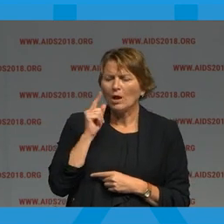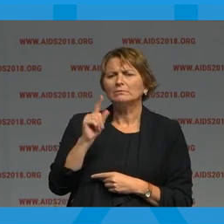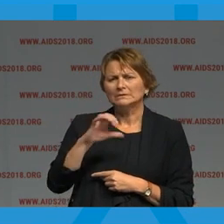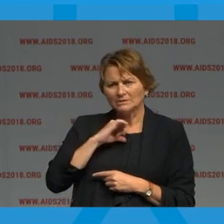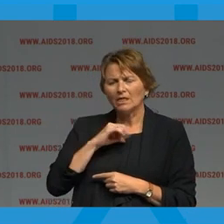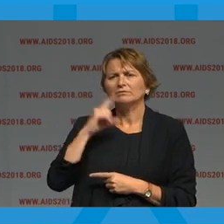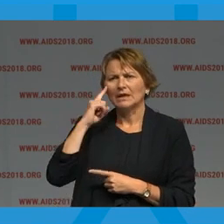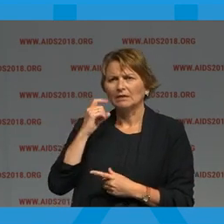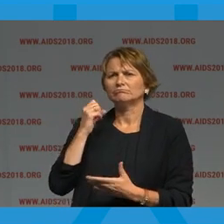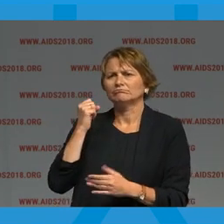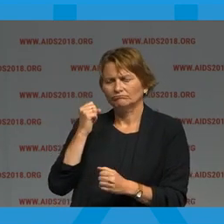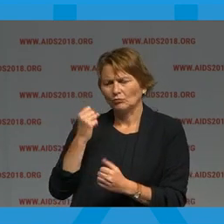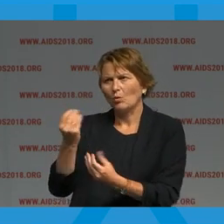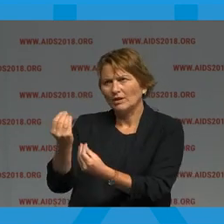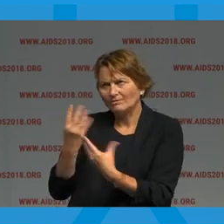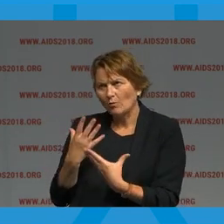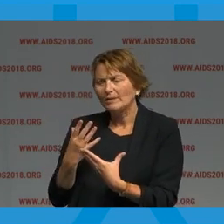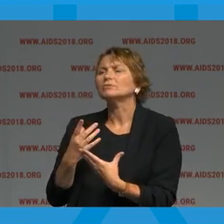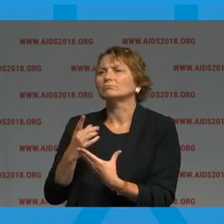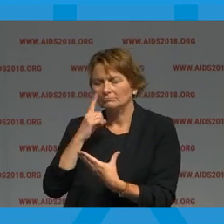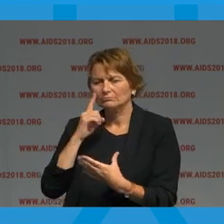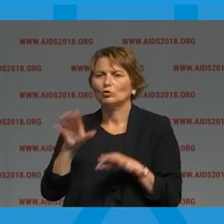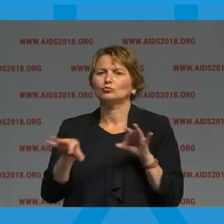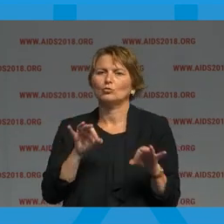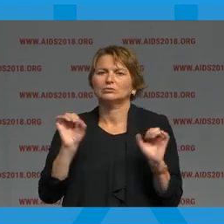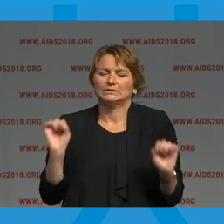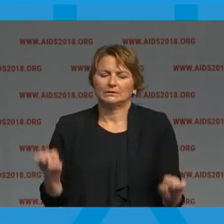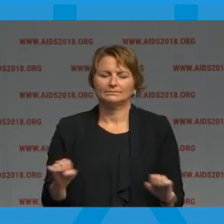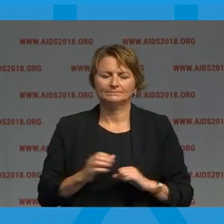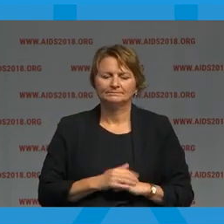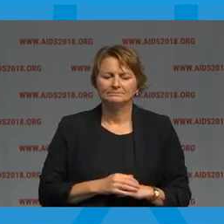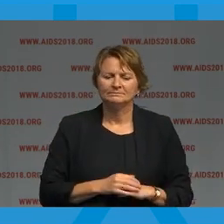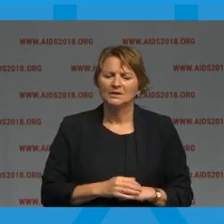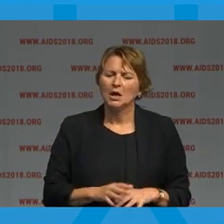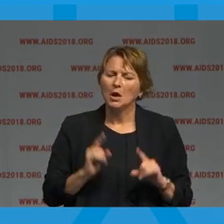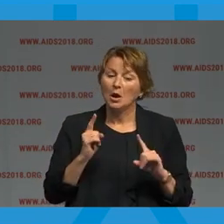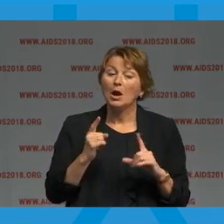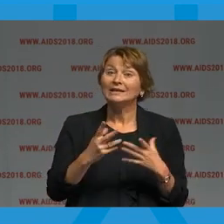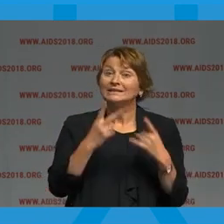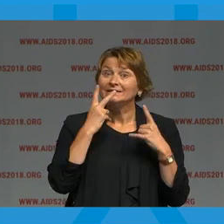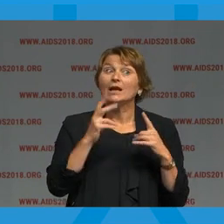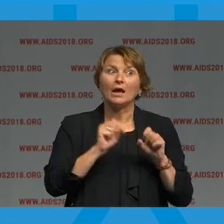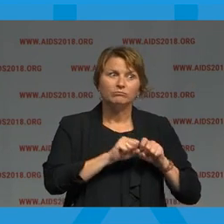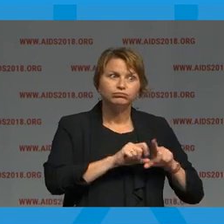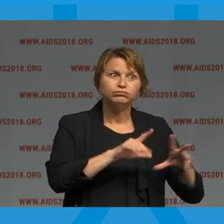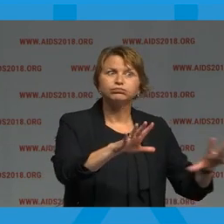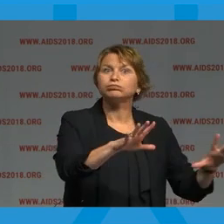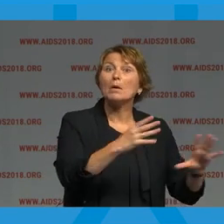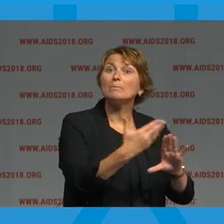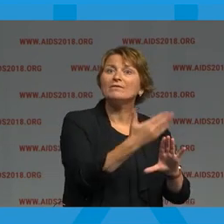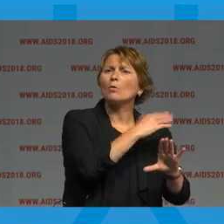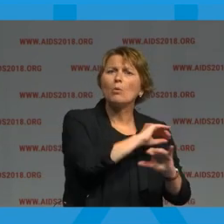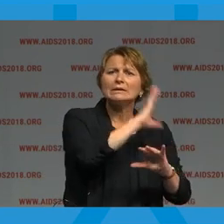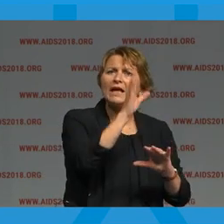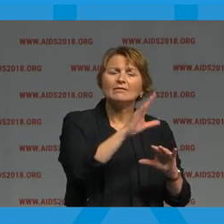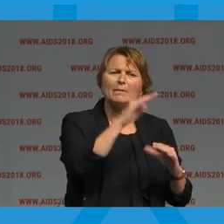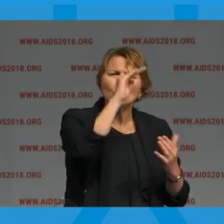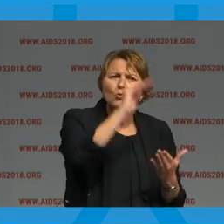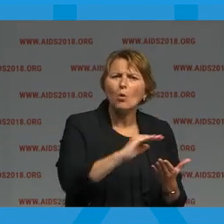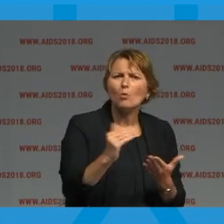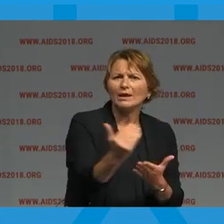make the informed choices. We have seen an unprecedented rollout in low-income countries, but uncertainties